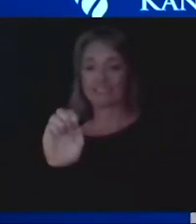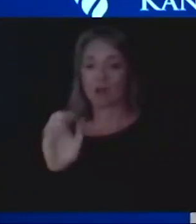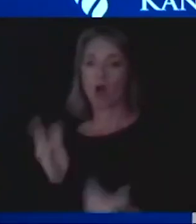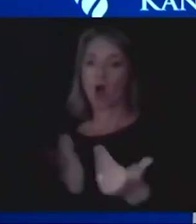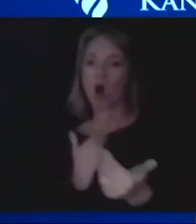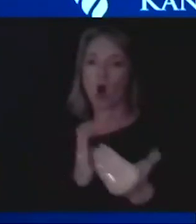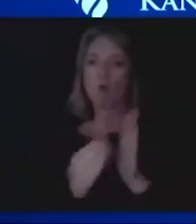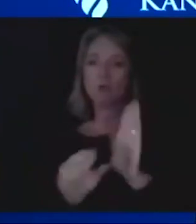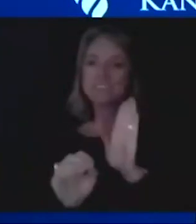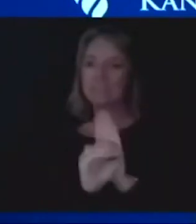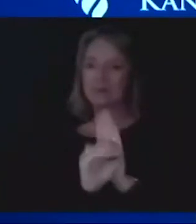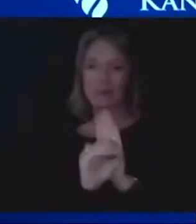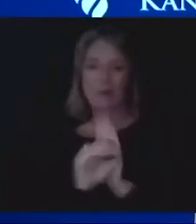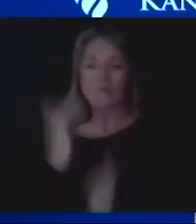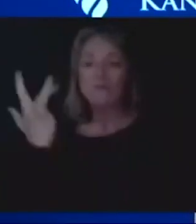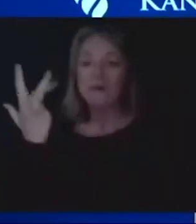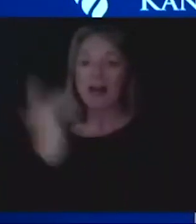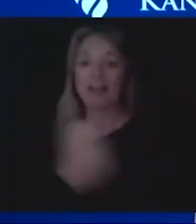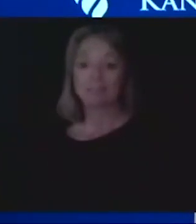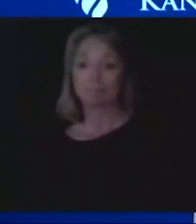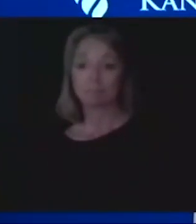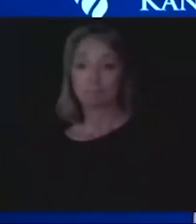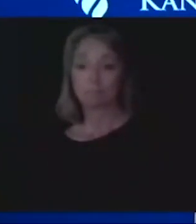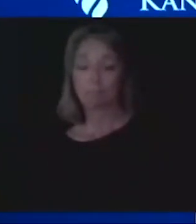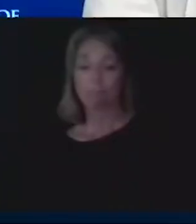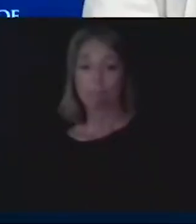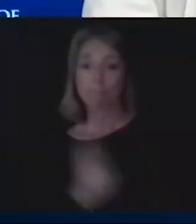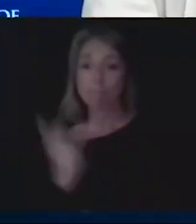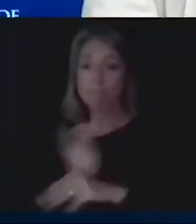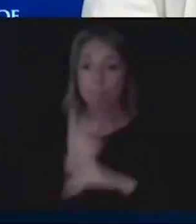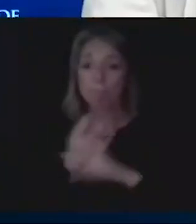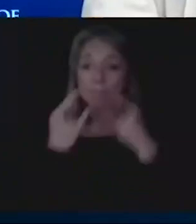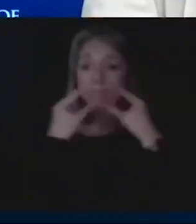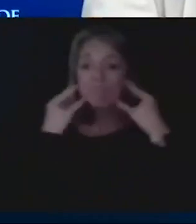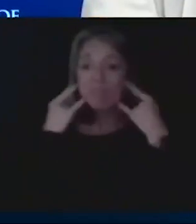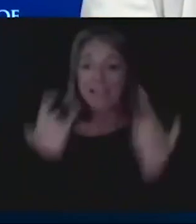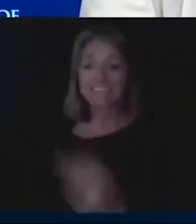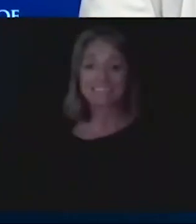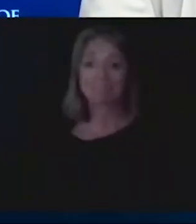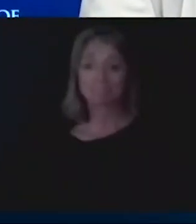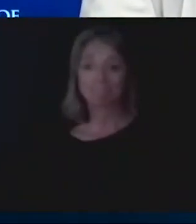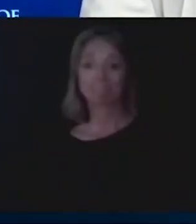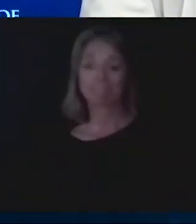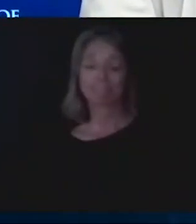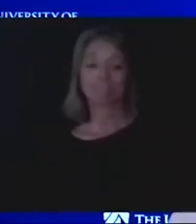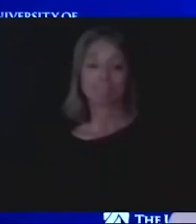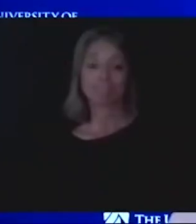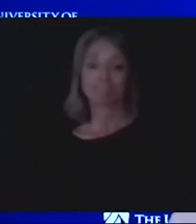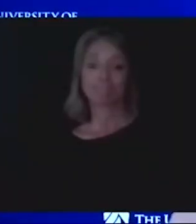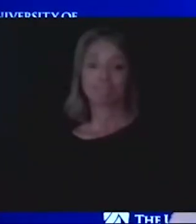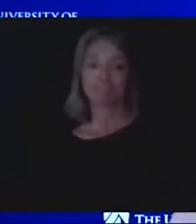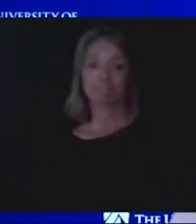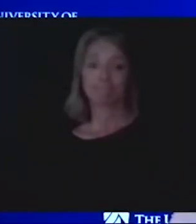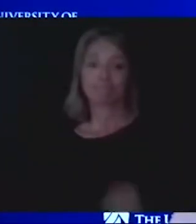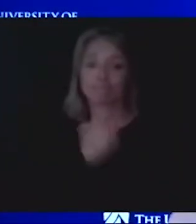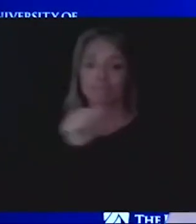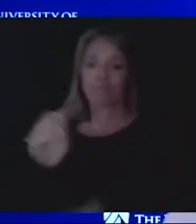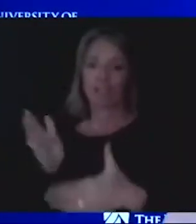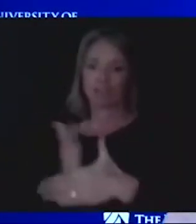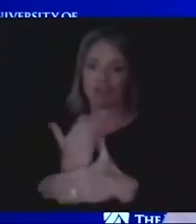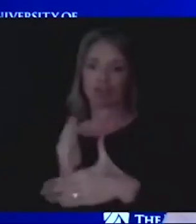why is that? Because people are masked. Yeah, we're not going to share every little study about